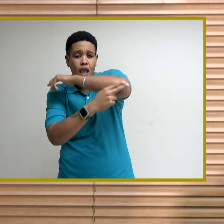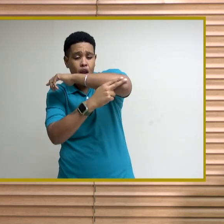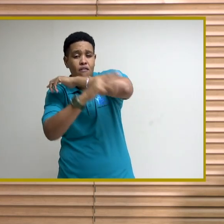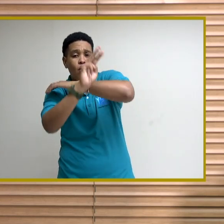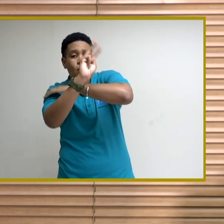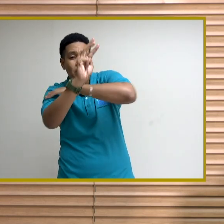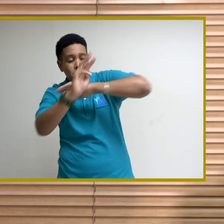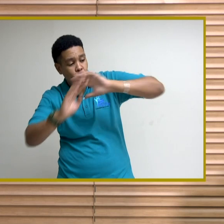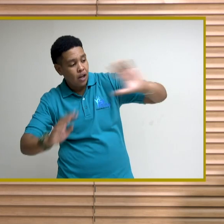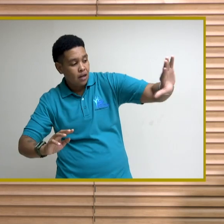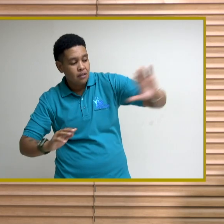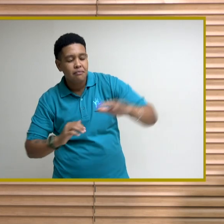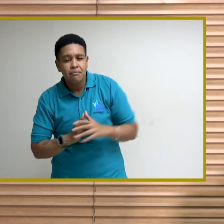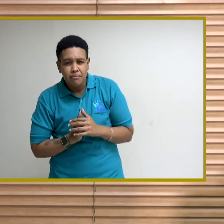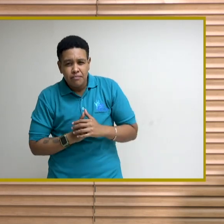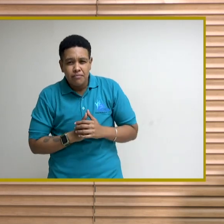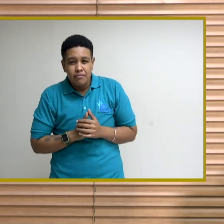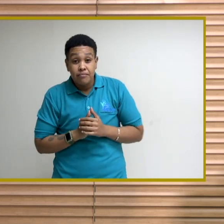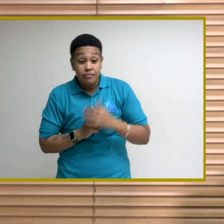Westmoreland.